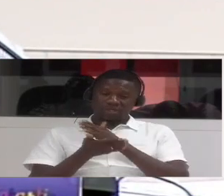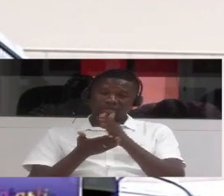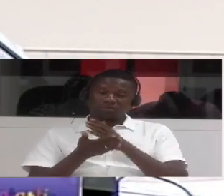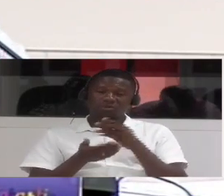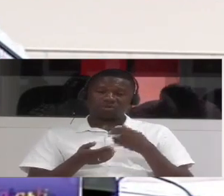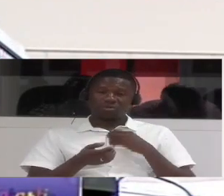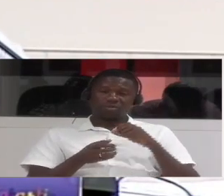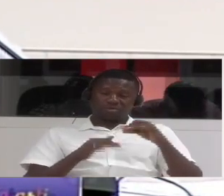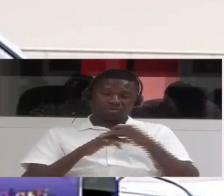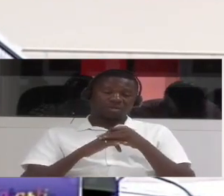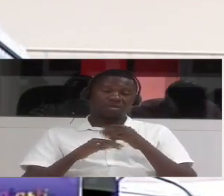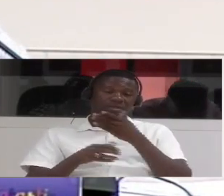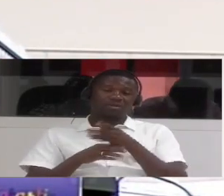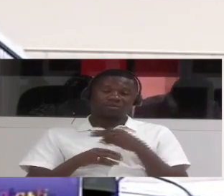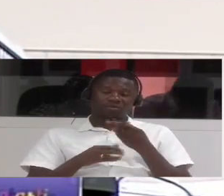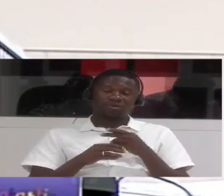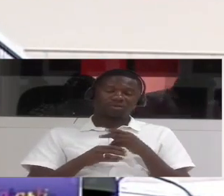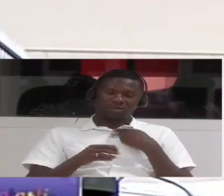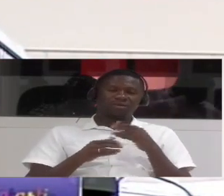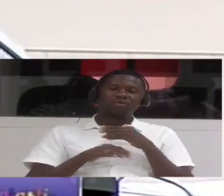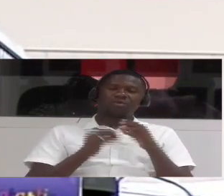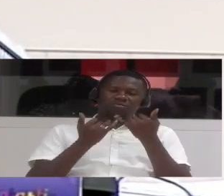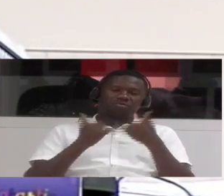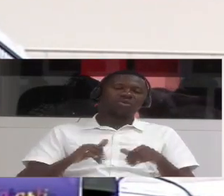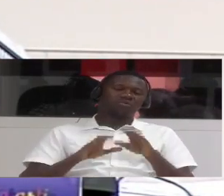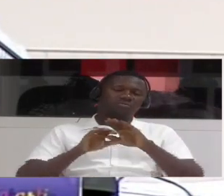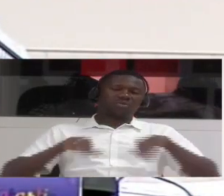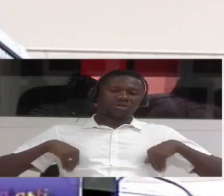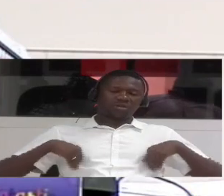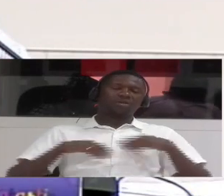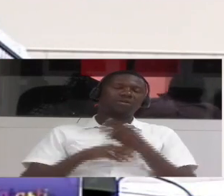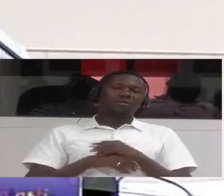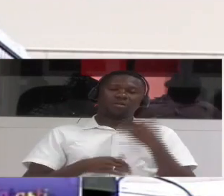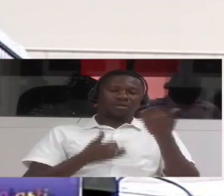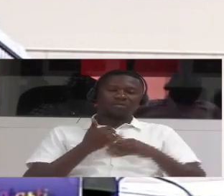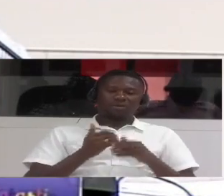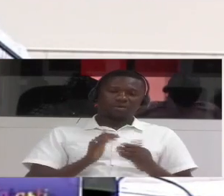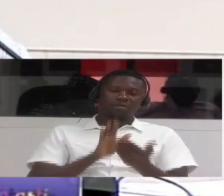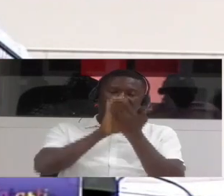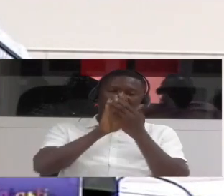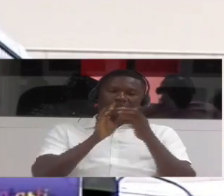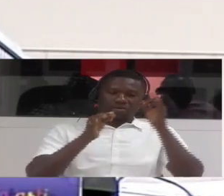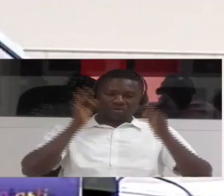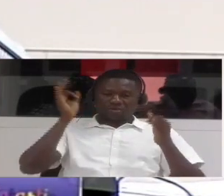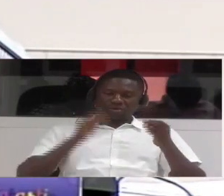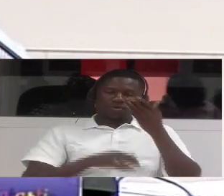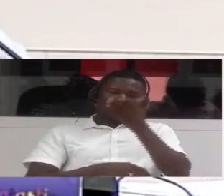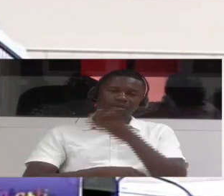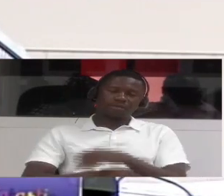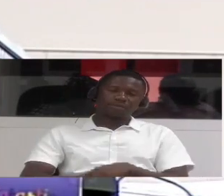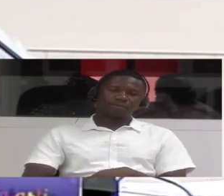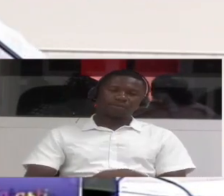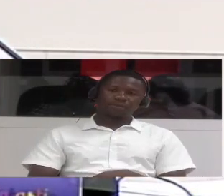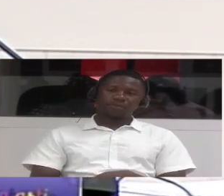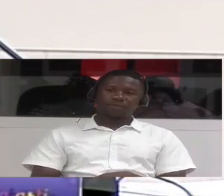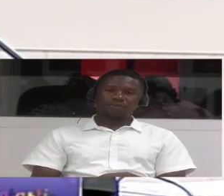was indicted. But then the case was later dropped. It never went to court. Okay.